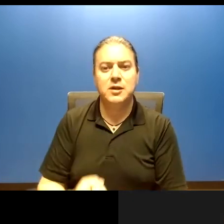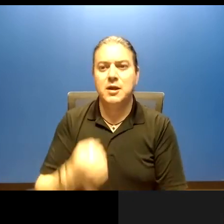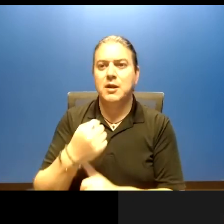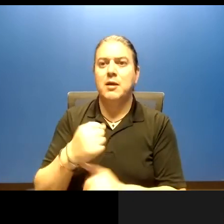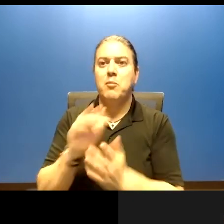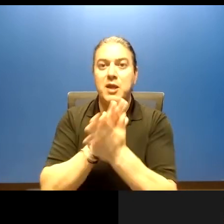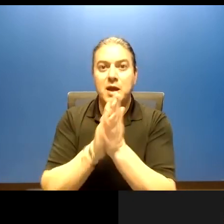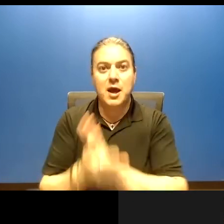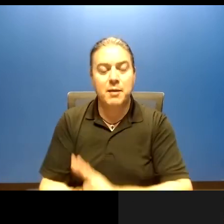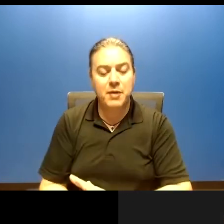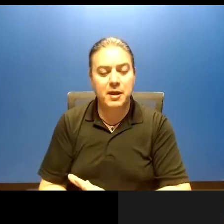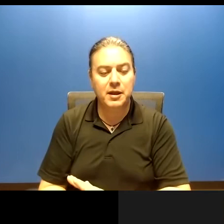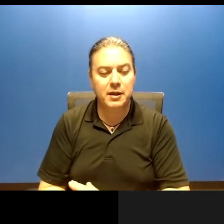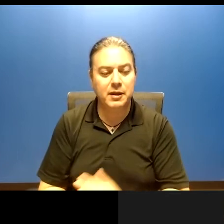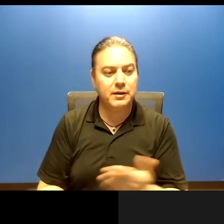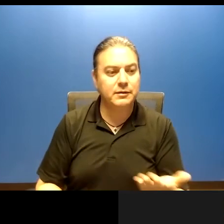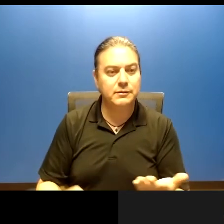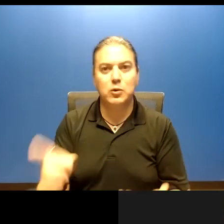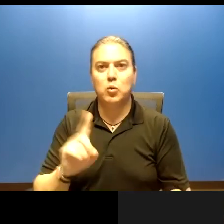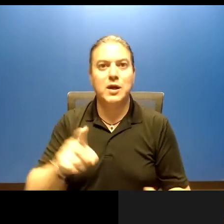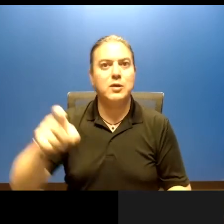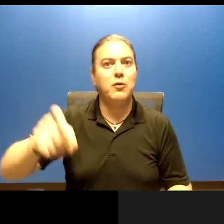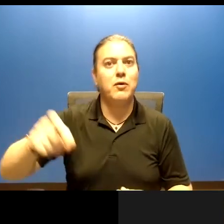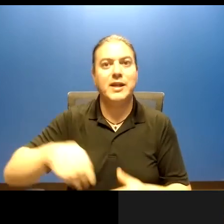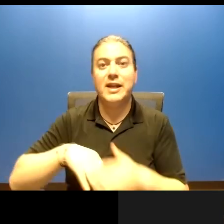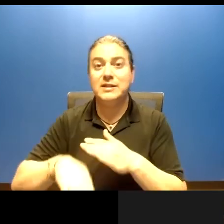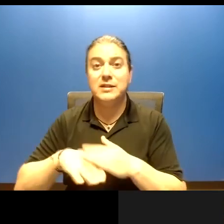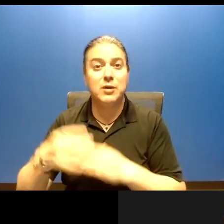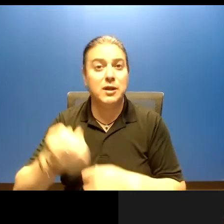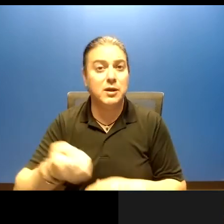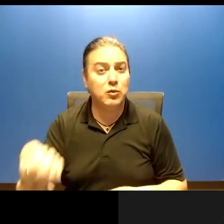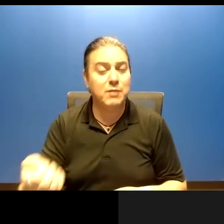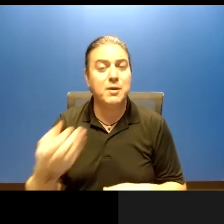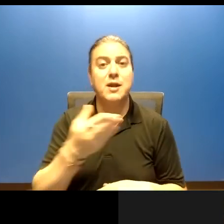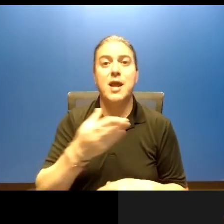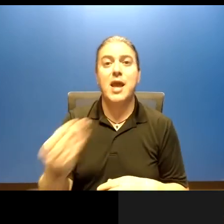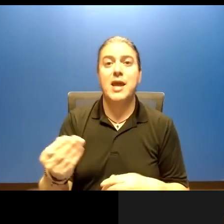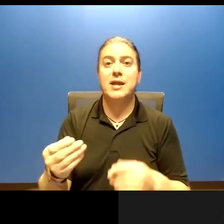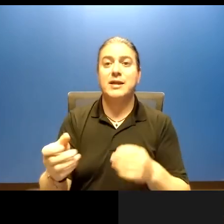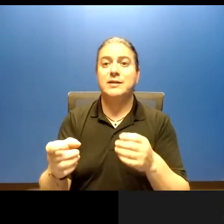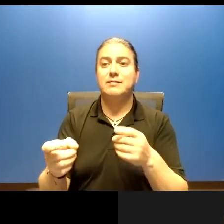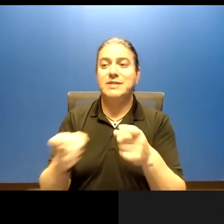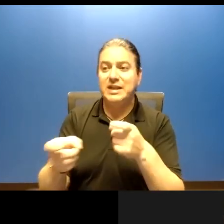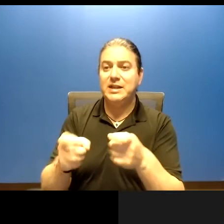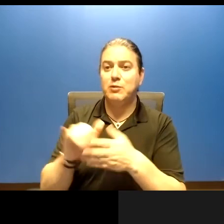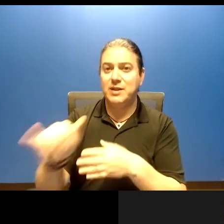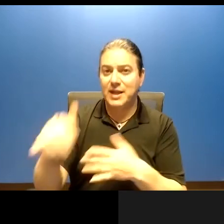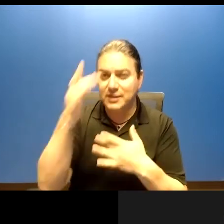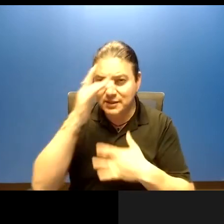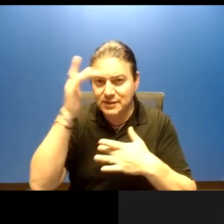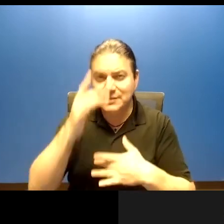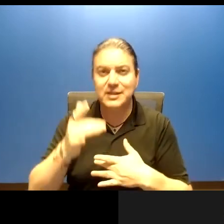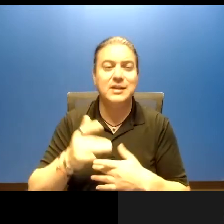becoming where you need accessible equipment, and dealing with a disease, and dealing with a